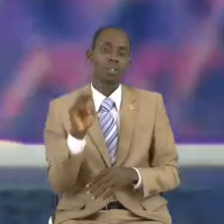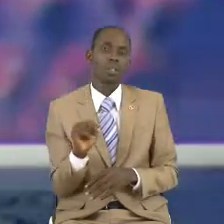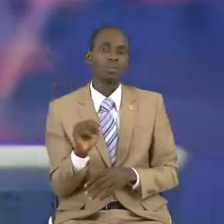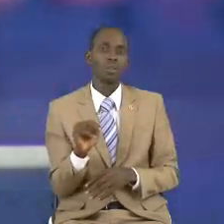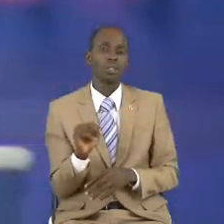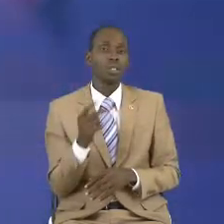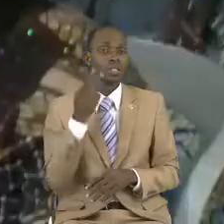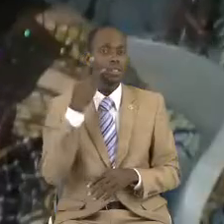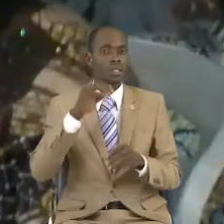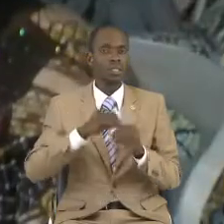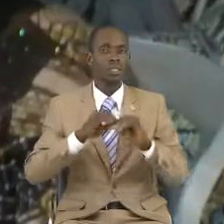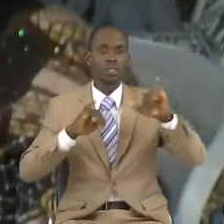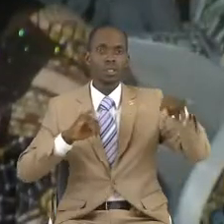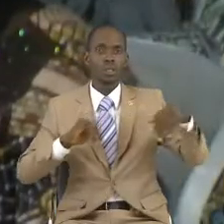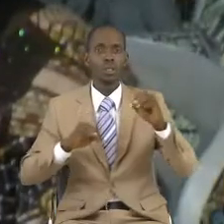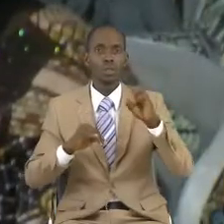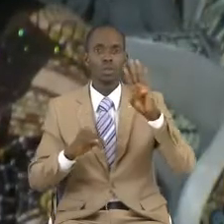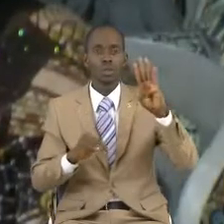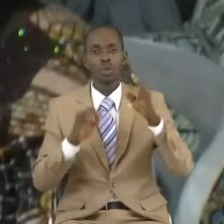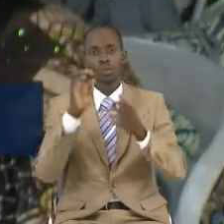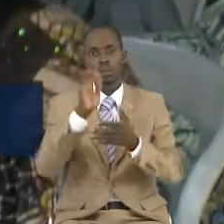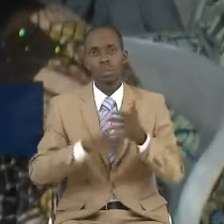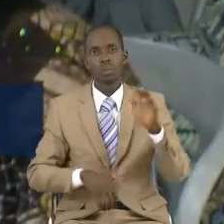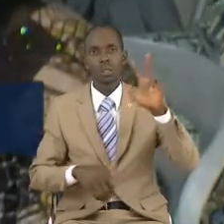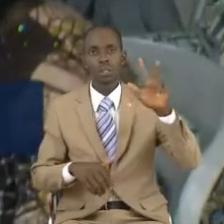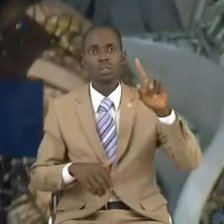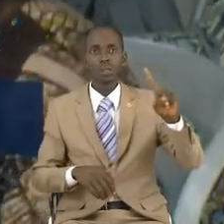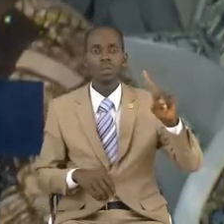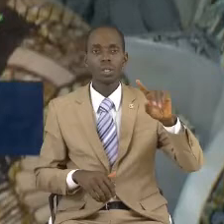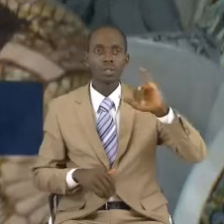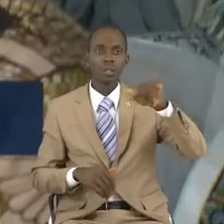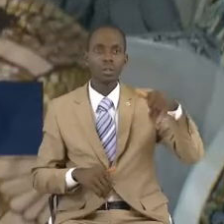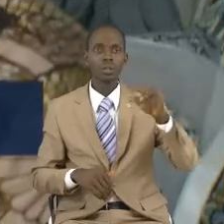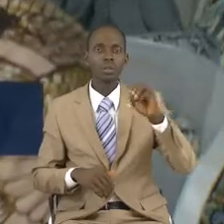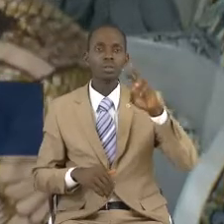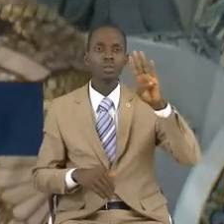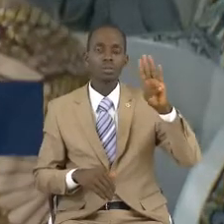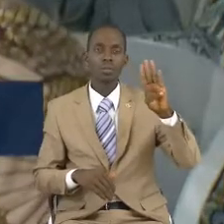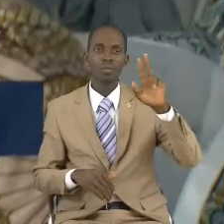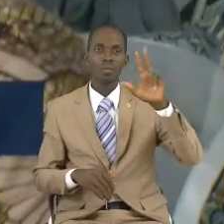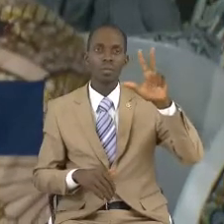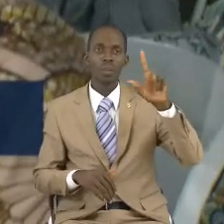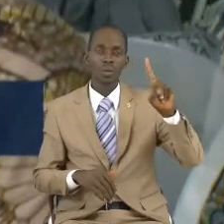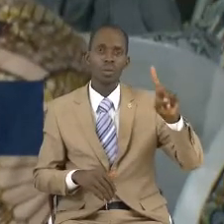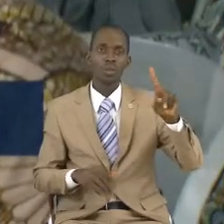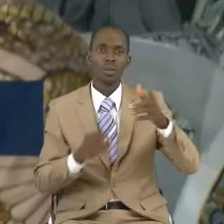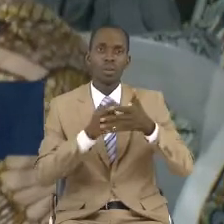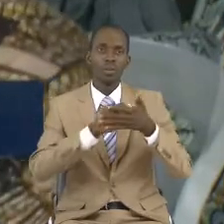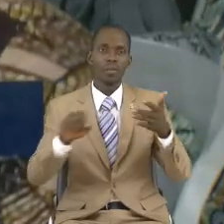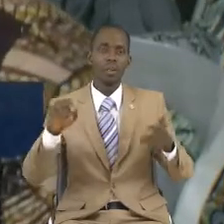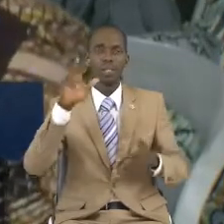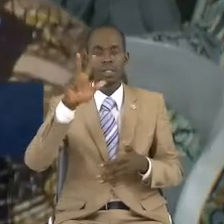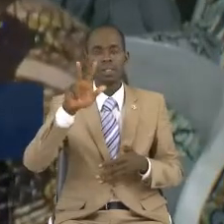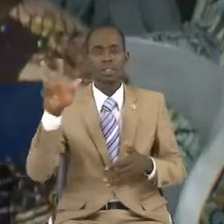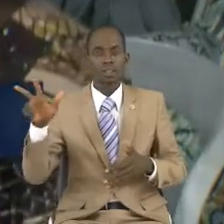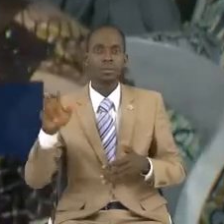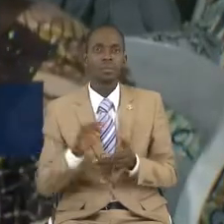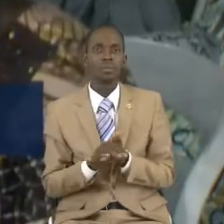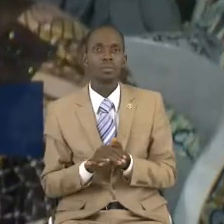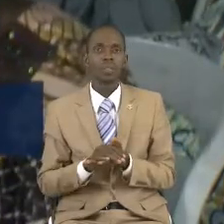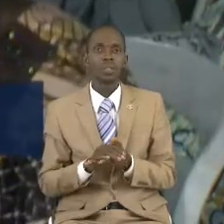31 in job chapter 31 a meeting from the start history it